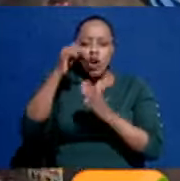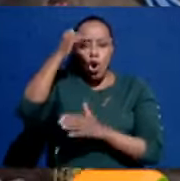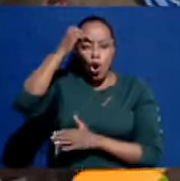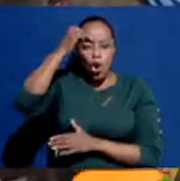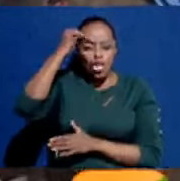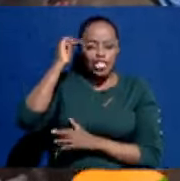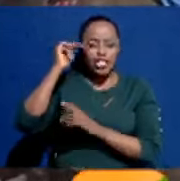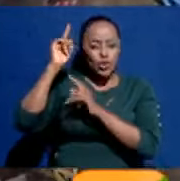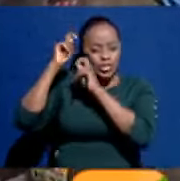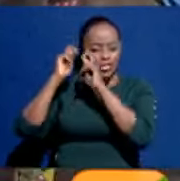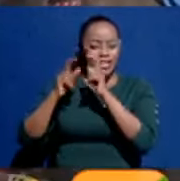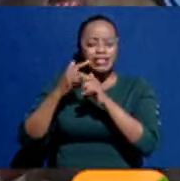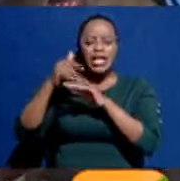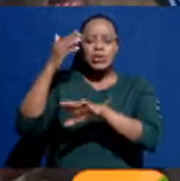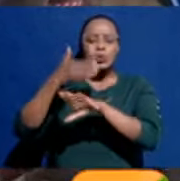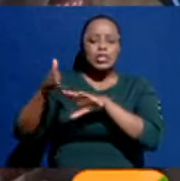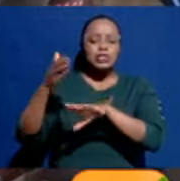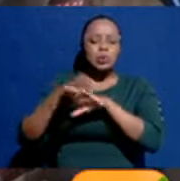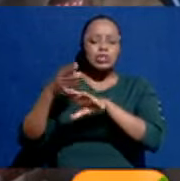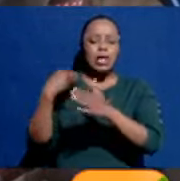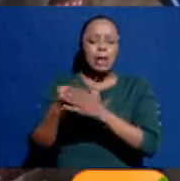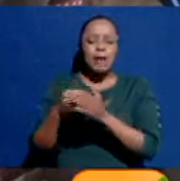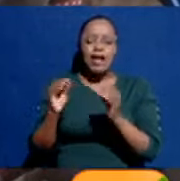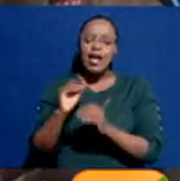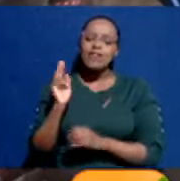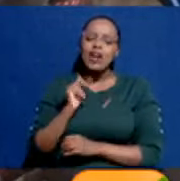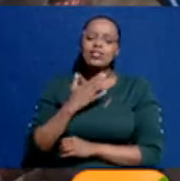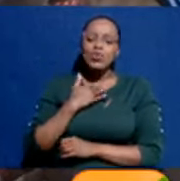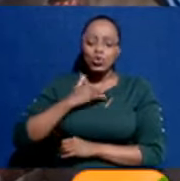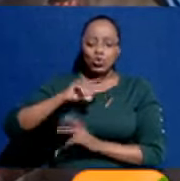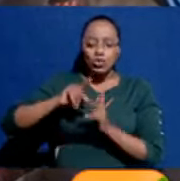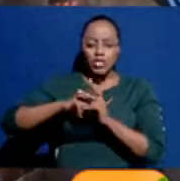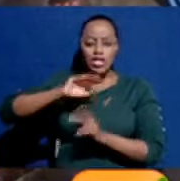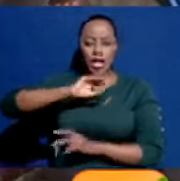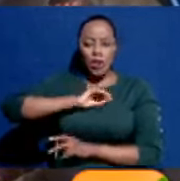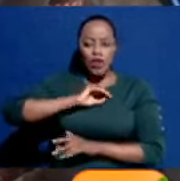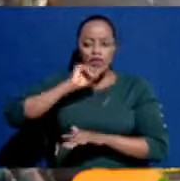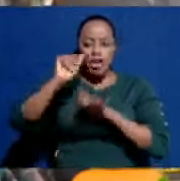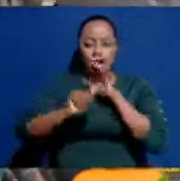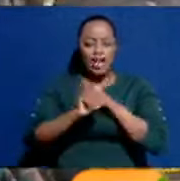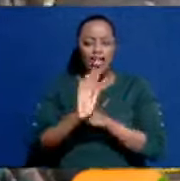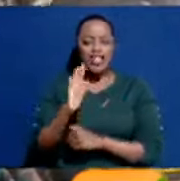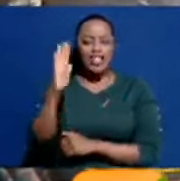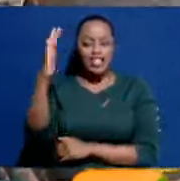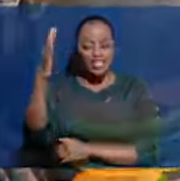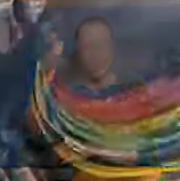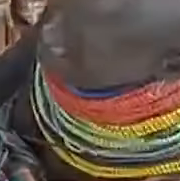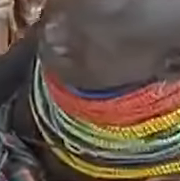Original.